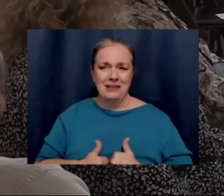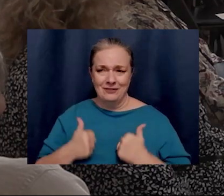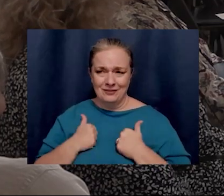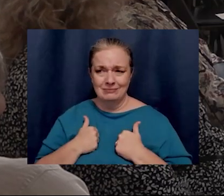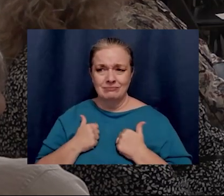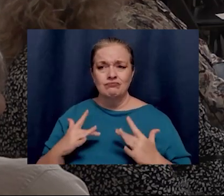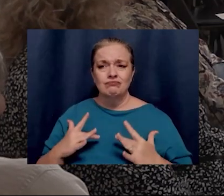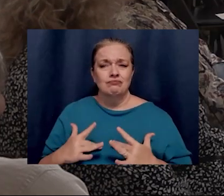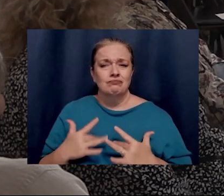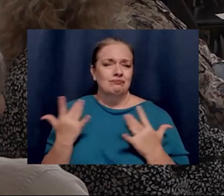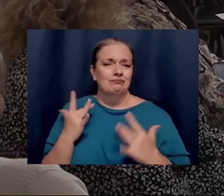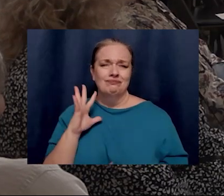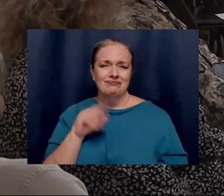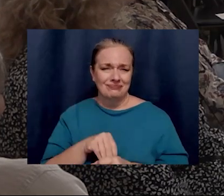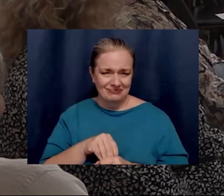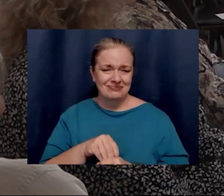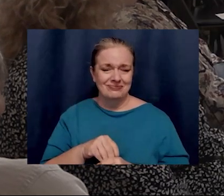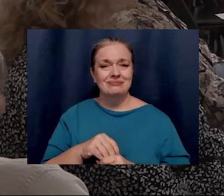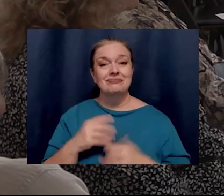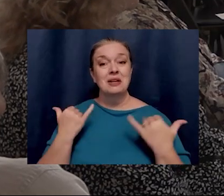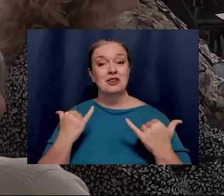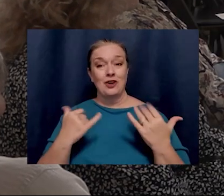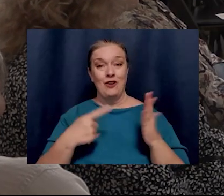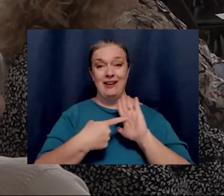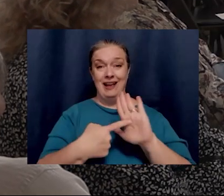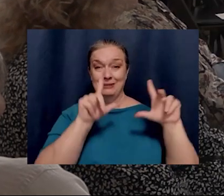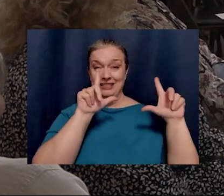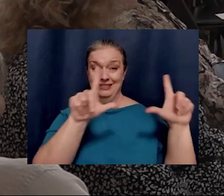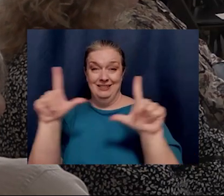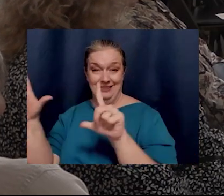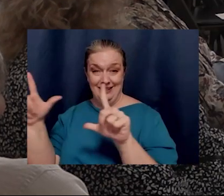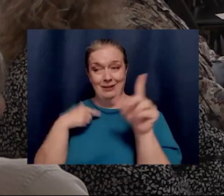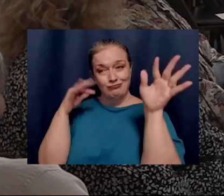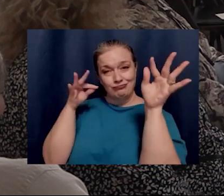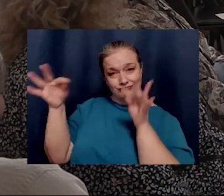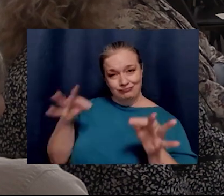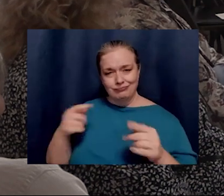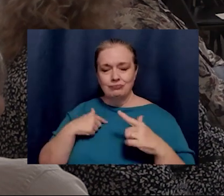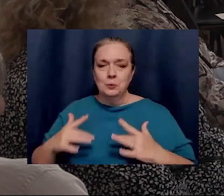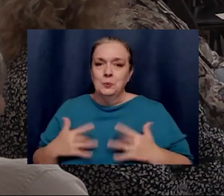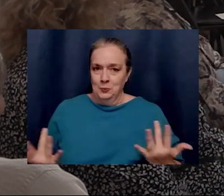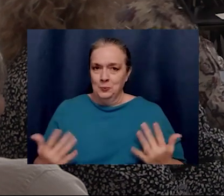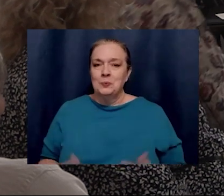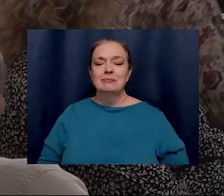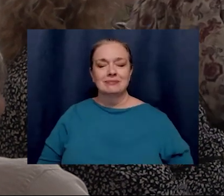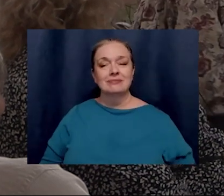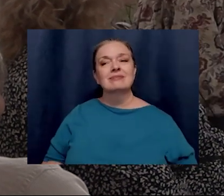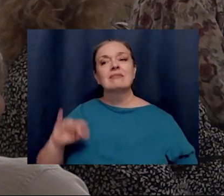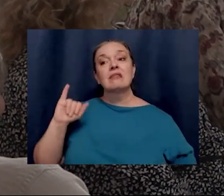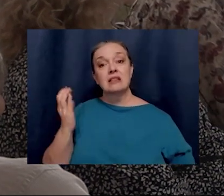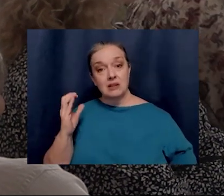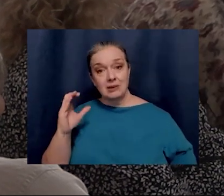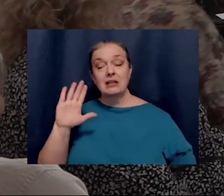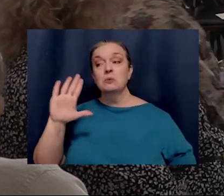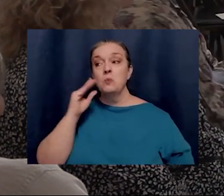delighted to be here to talk about the site's current exhibition, Where Art Begins, which places James Castle and his former